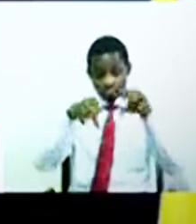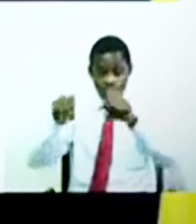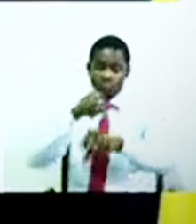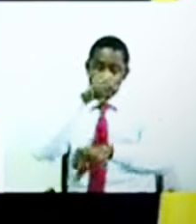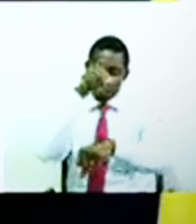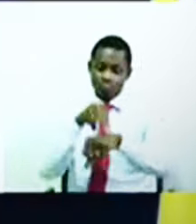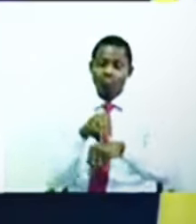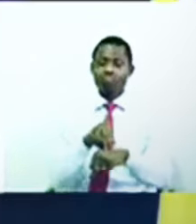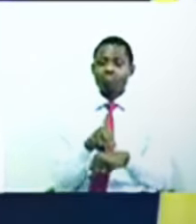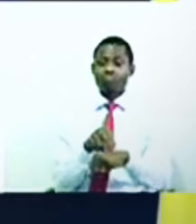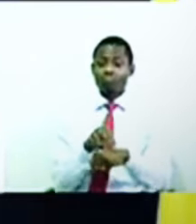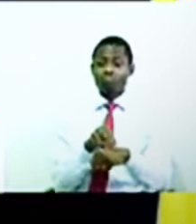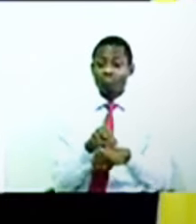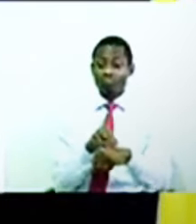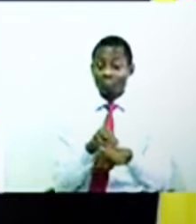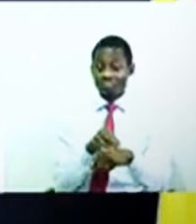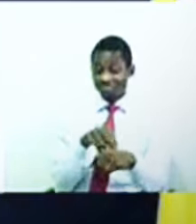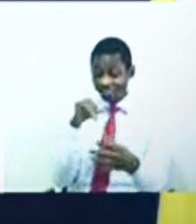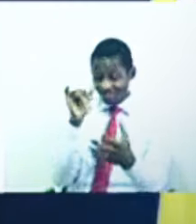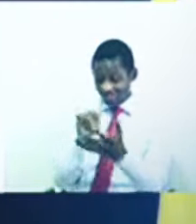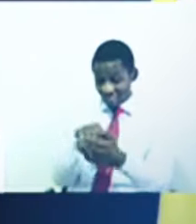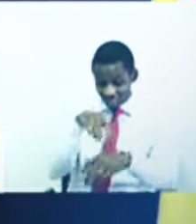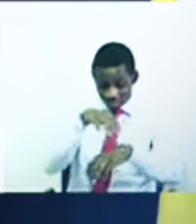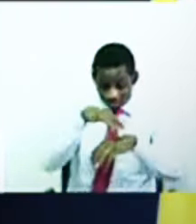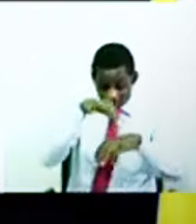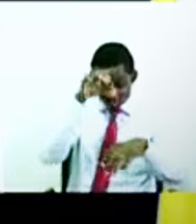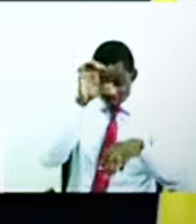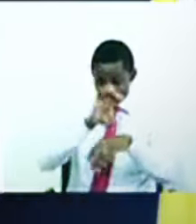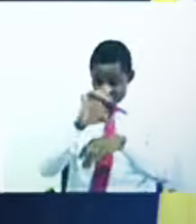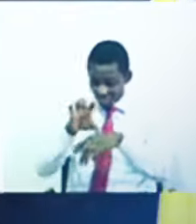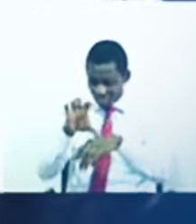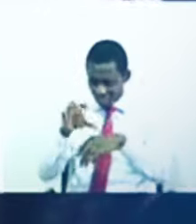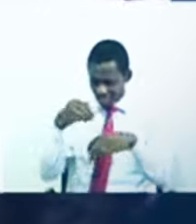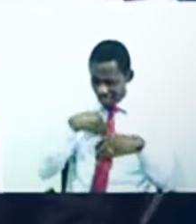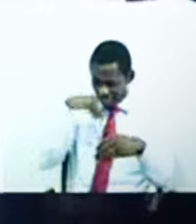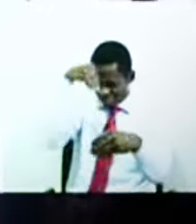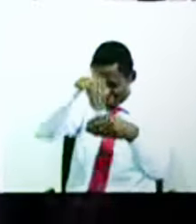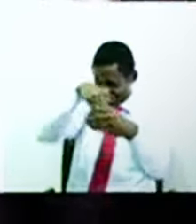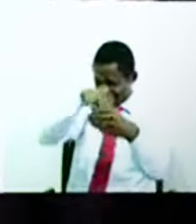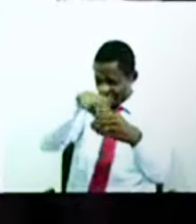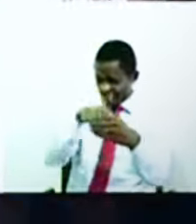the glorious church is made up of victorious Christians.